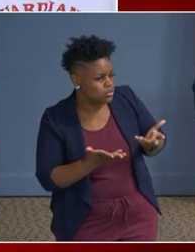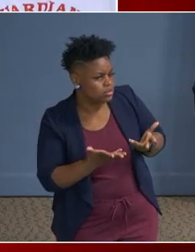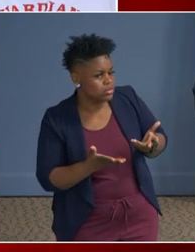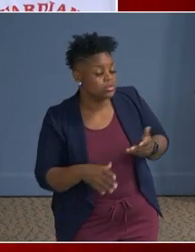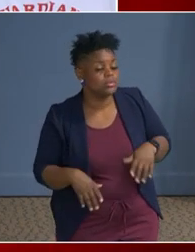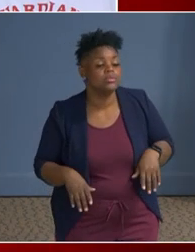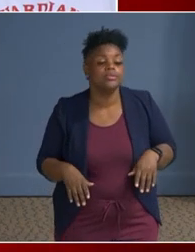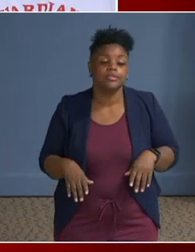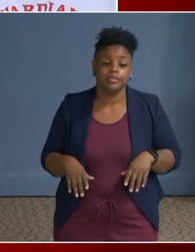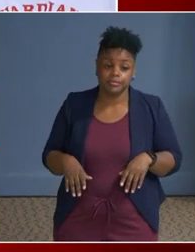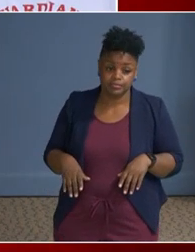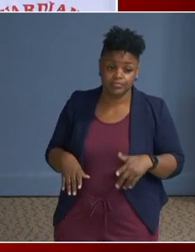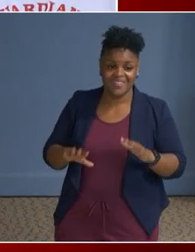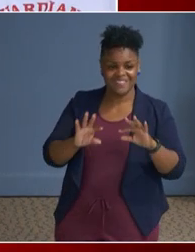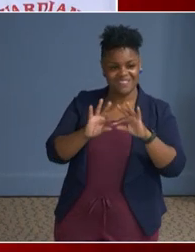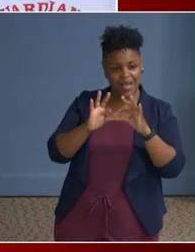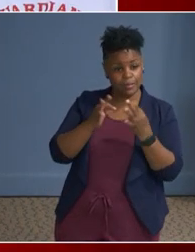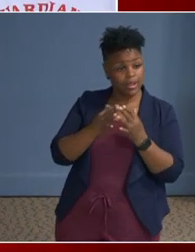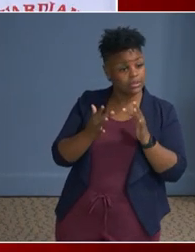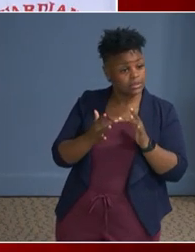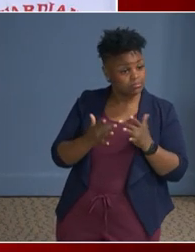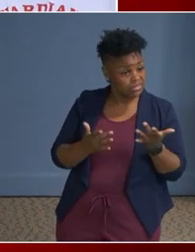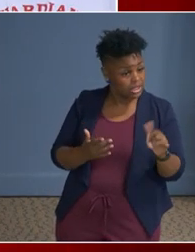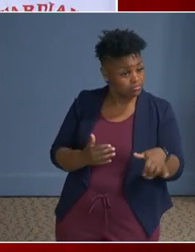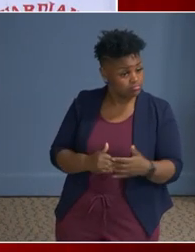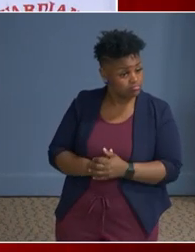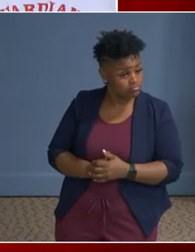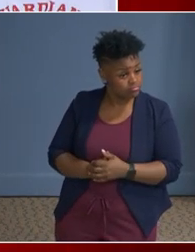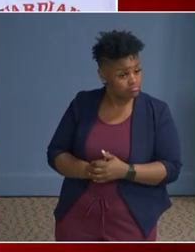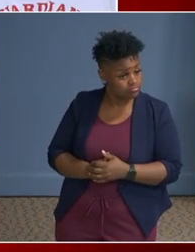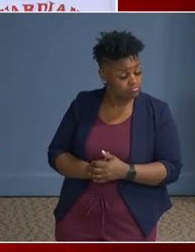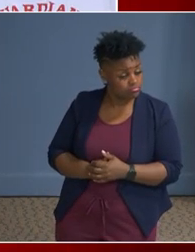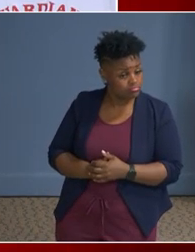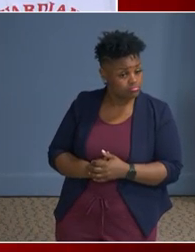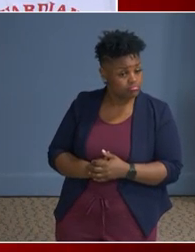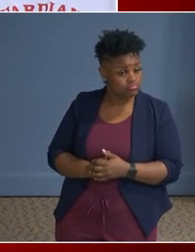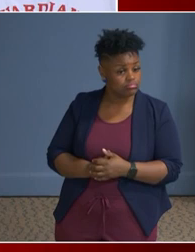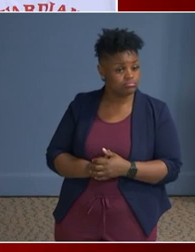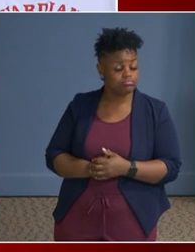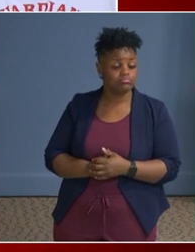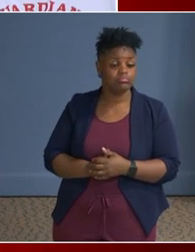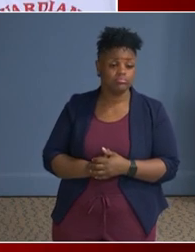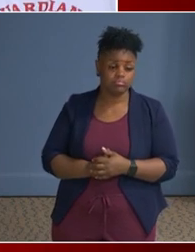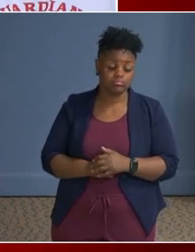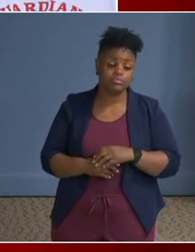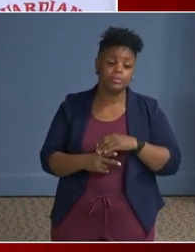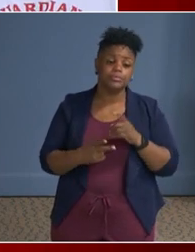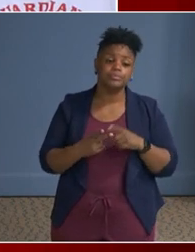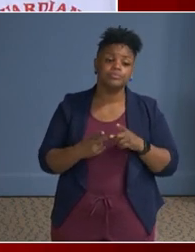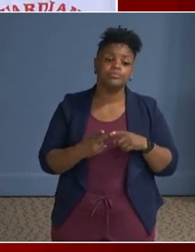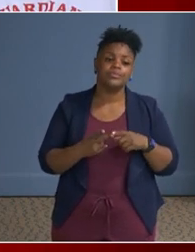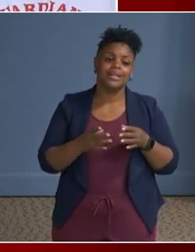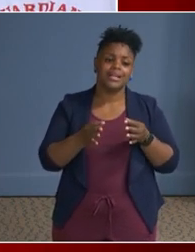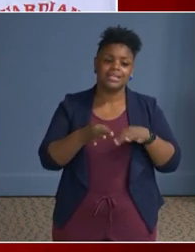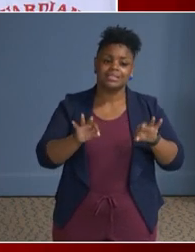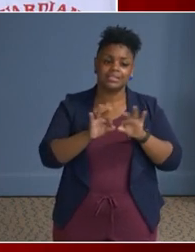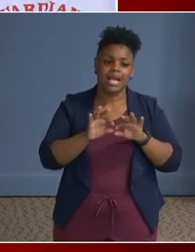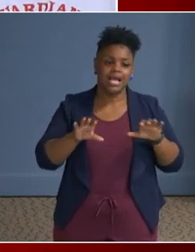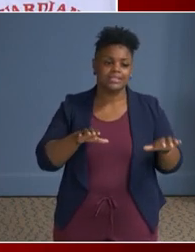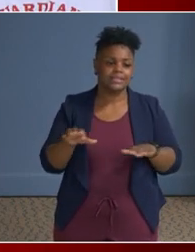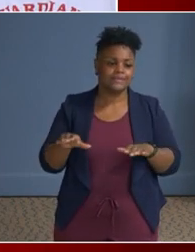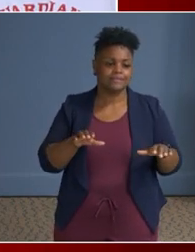household contacts as a source of exposure, as well as essential activities as a source